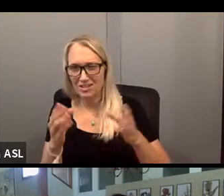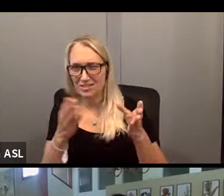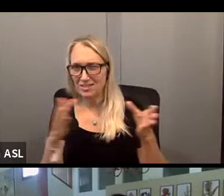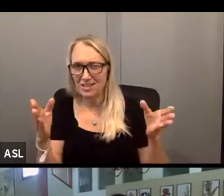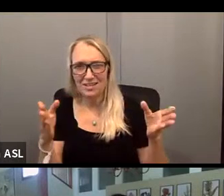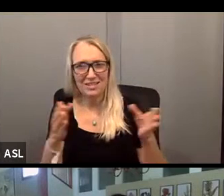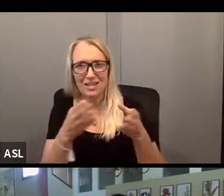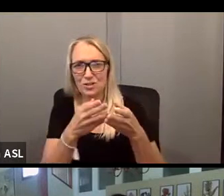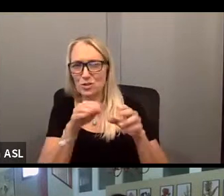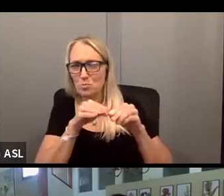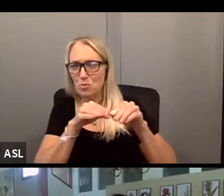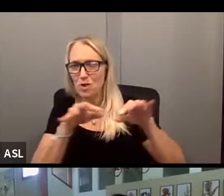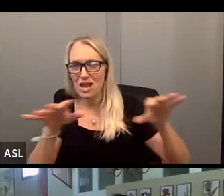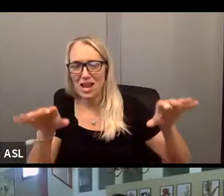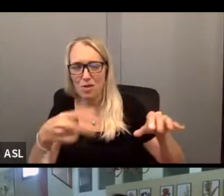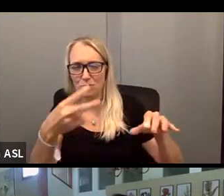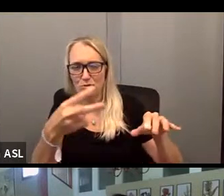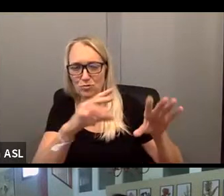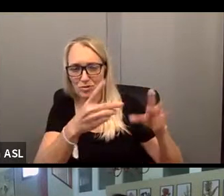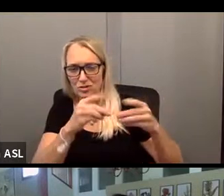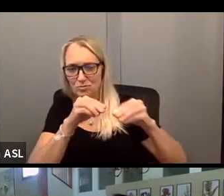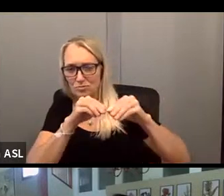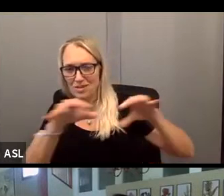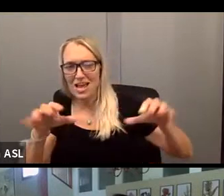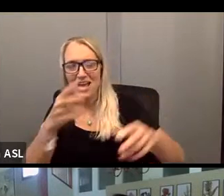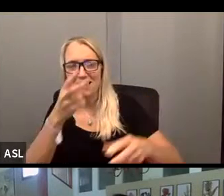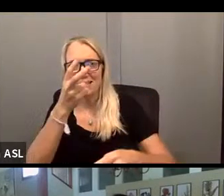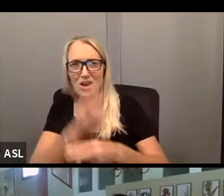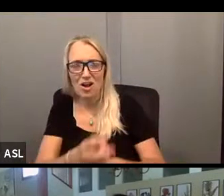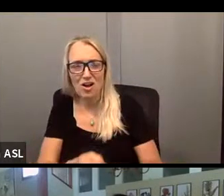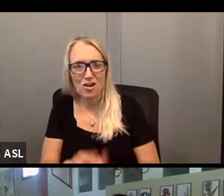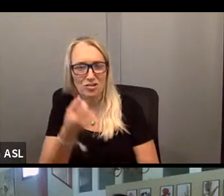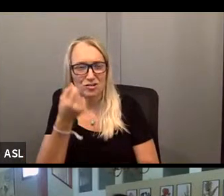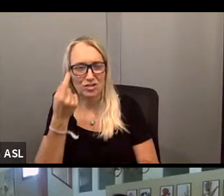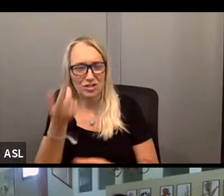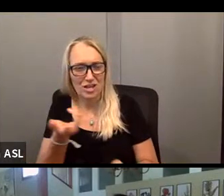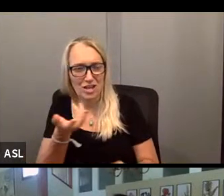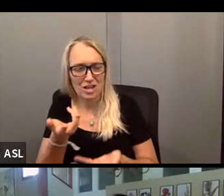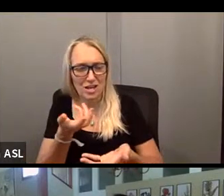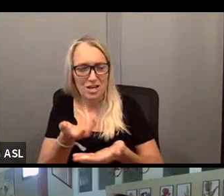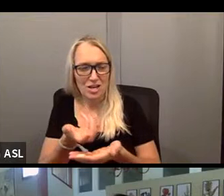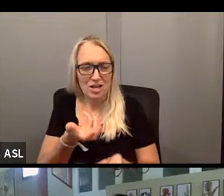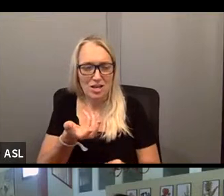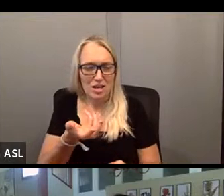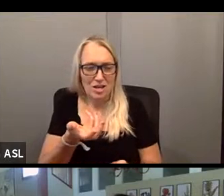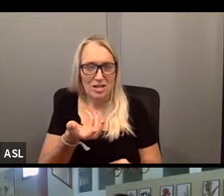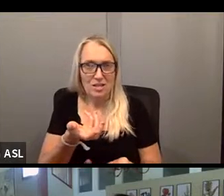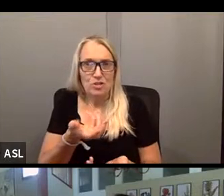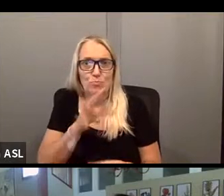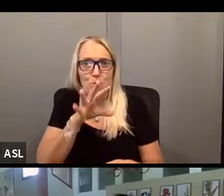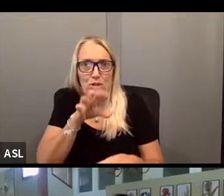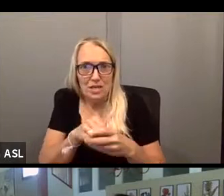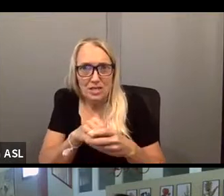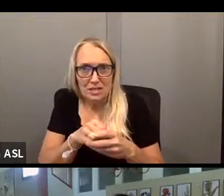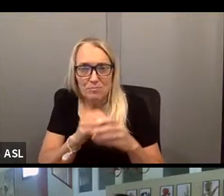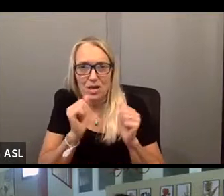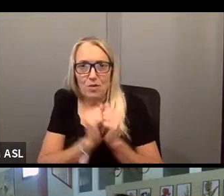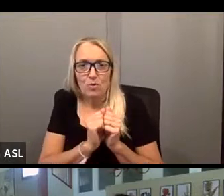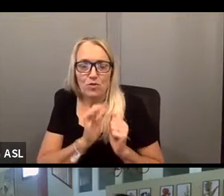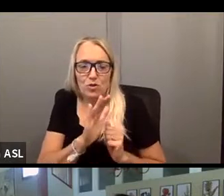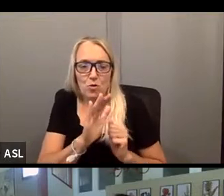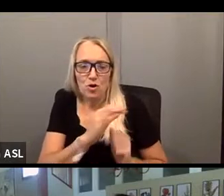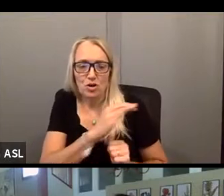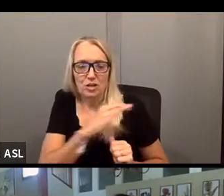huge span of territory. It's really hard for people to be able to actively participate within their